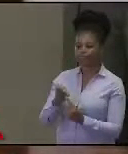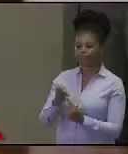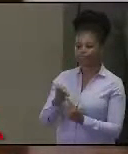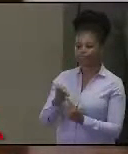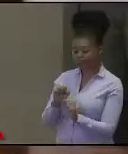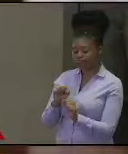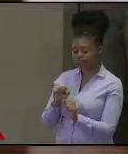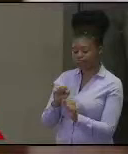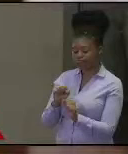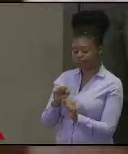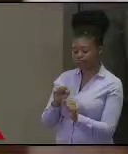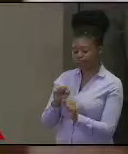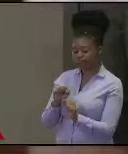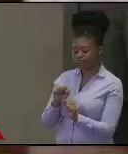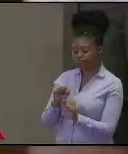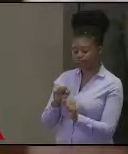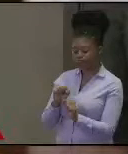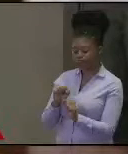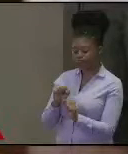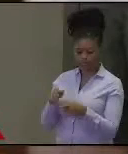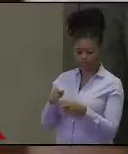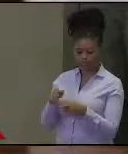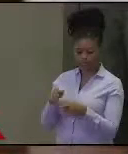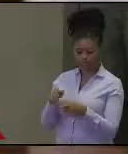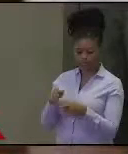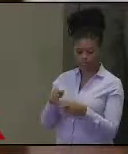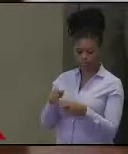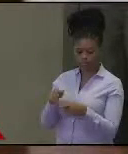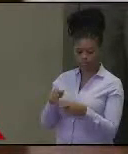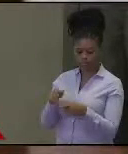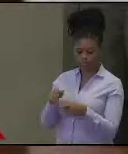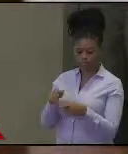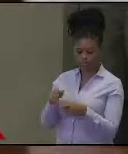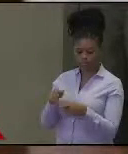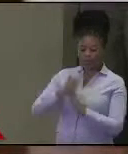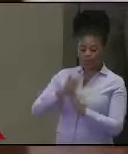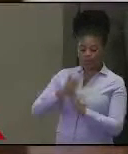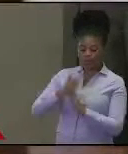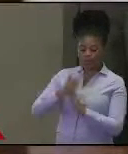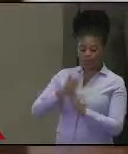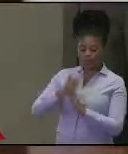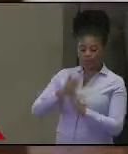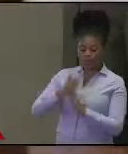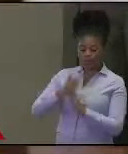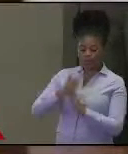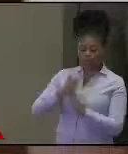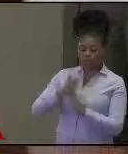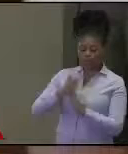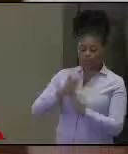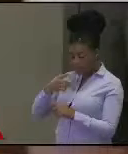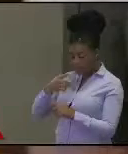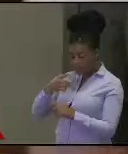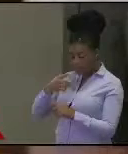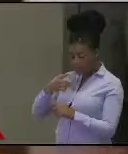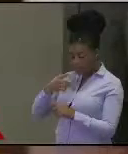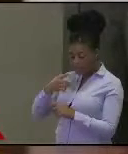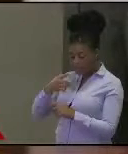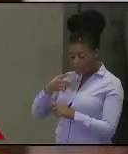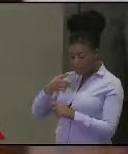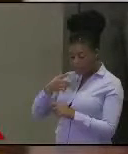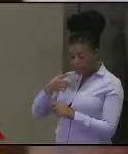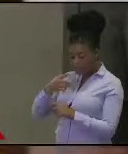people. Abantu bakuthi bamke apha bayokokha izindlu eKapa ezibefama siyazakha apha.